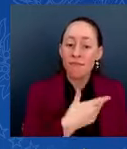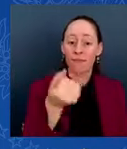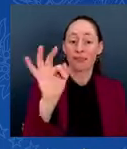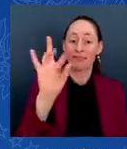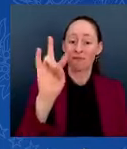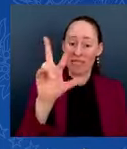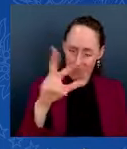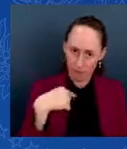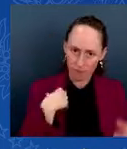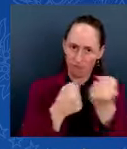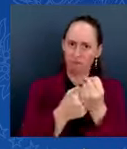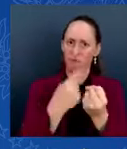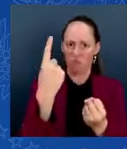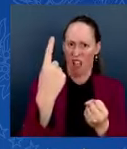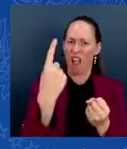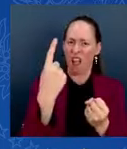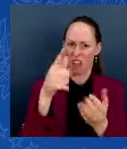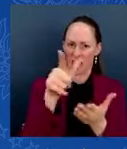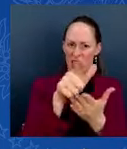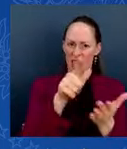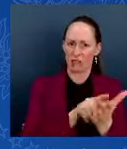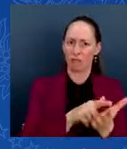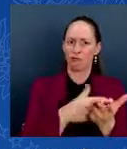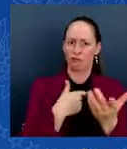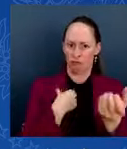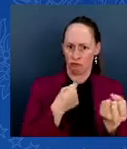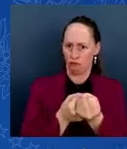Senator Frank Church that let